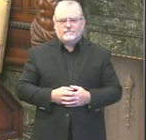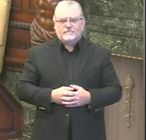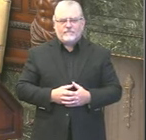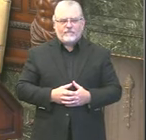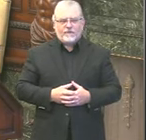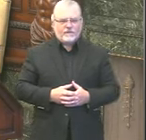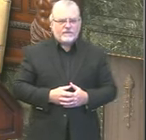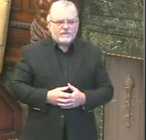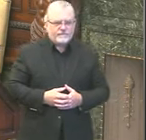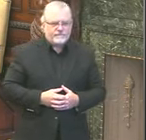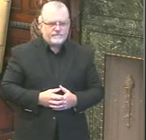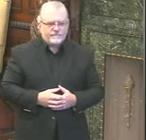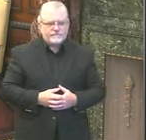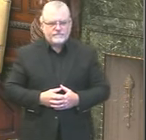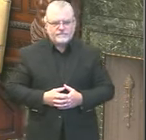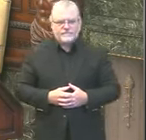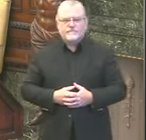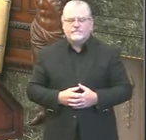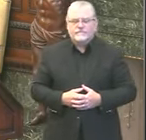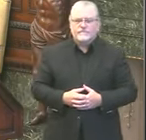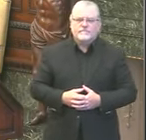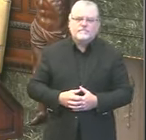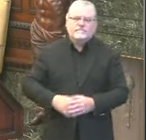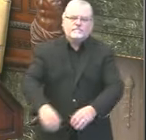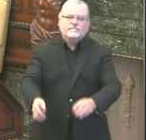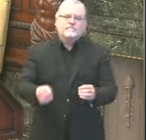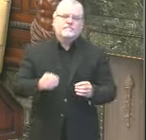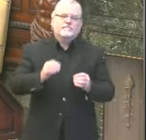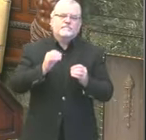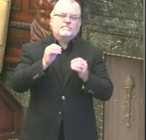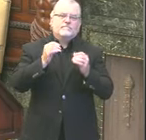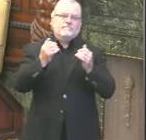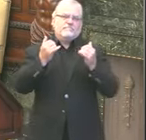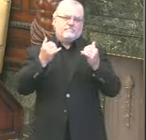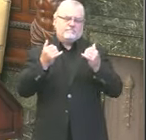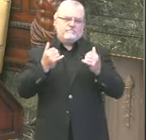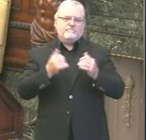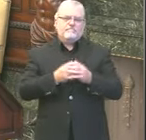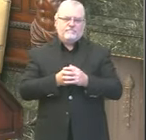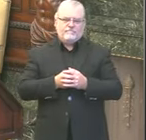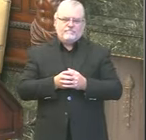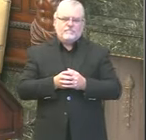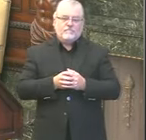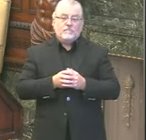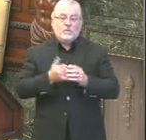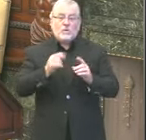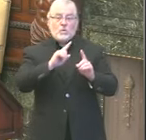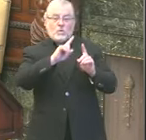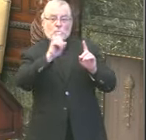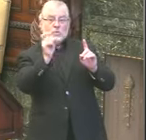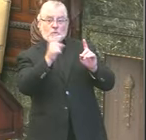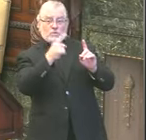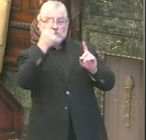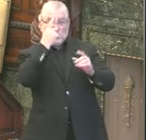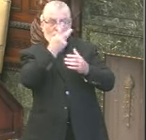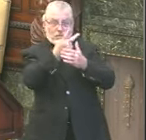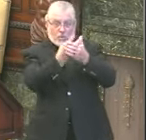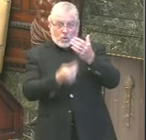viviendo actualmente? Muy bien, gracias, Shaira. The question may be for both Mayor and Dr. Farley.